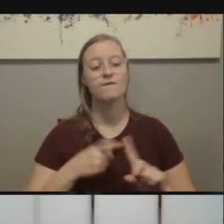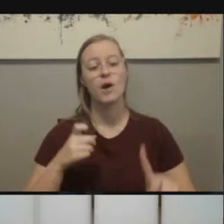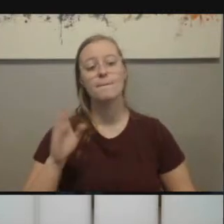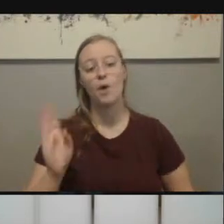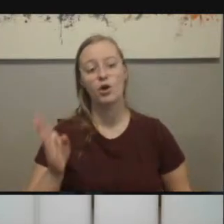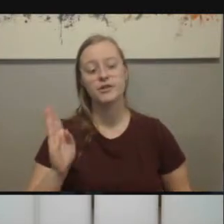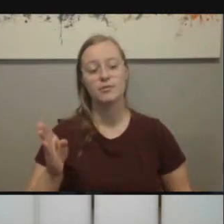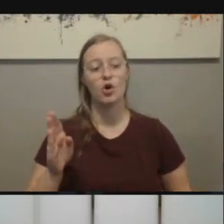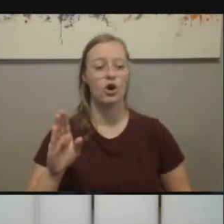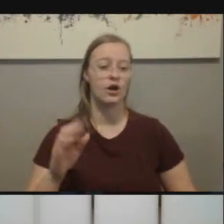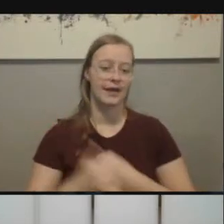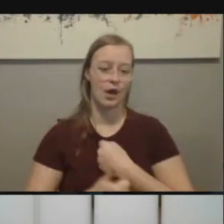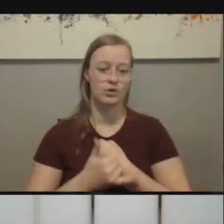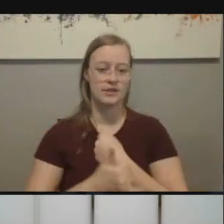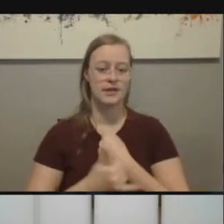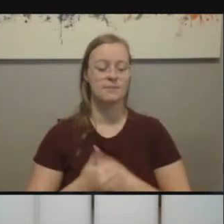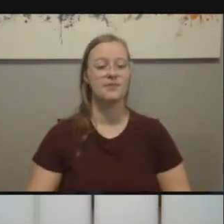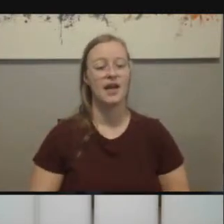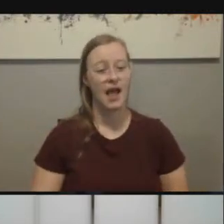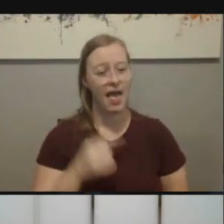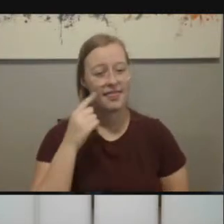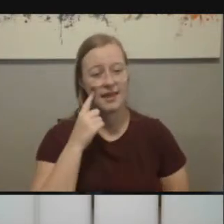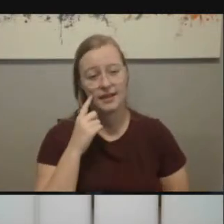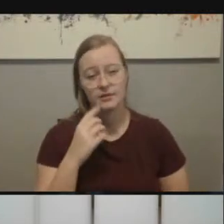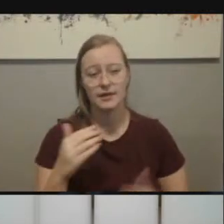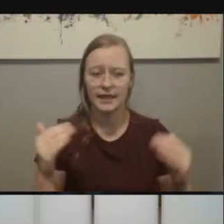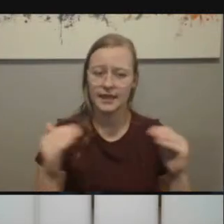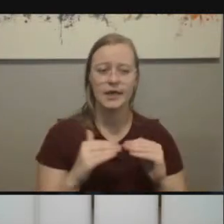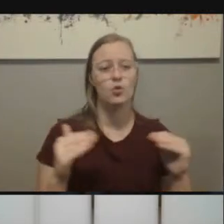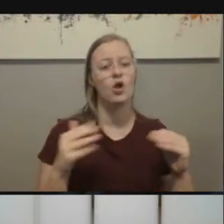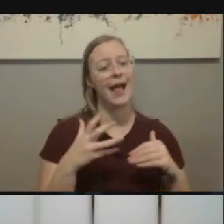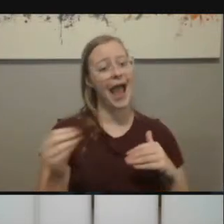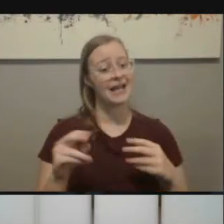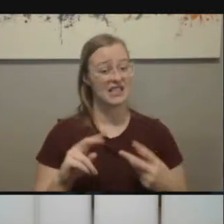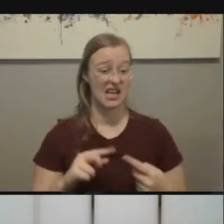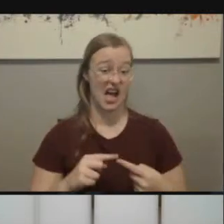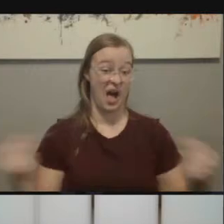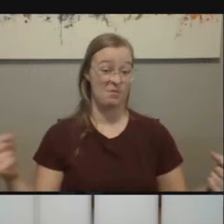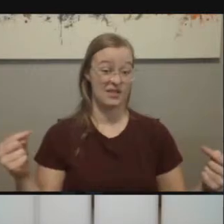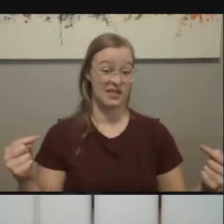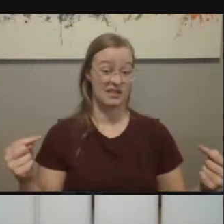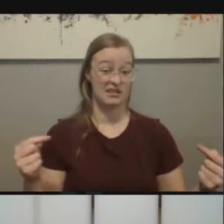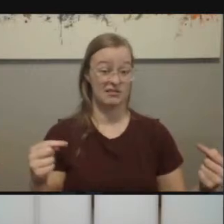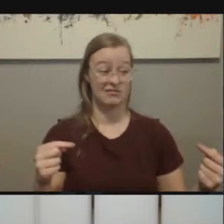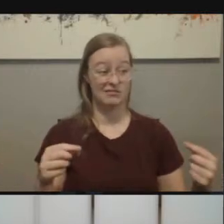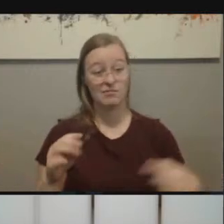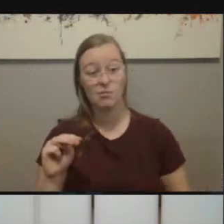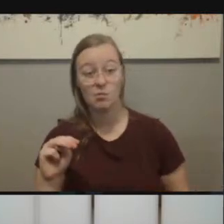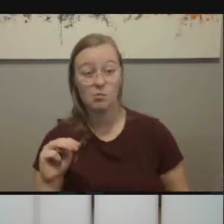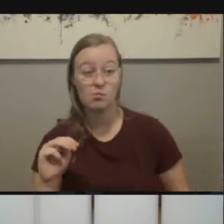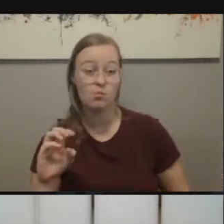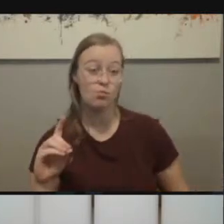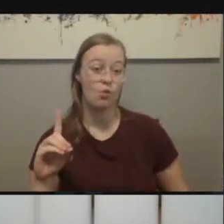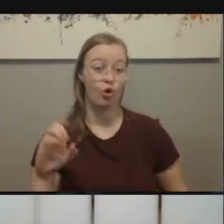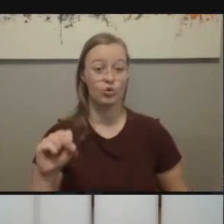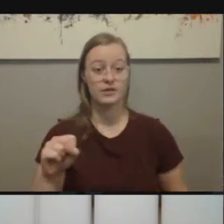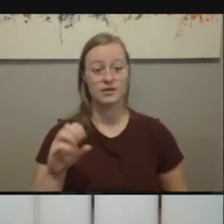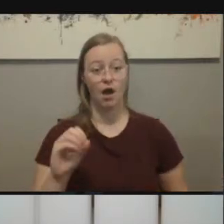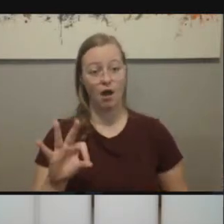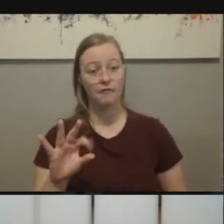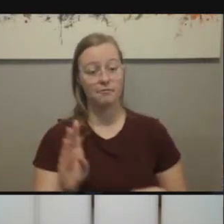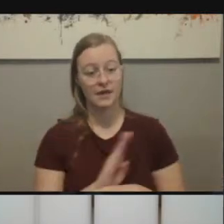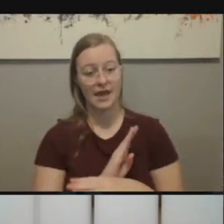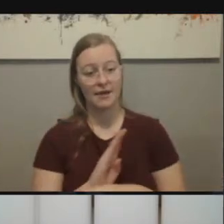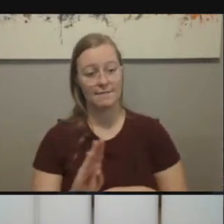County, and I think of these as equal and opposite modes of behavior at a time when public